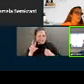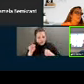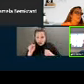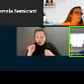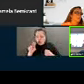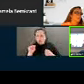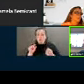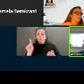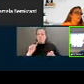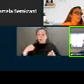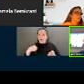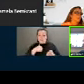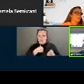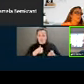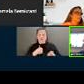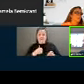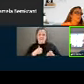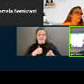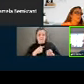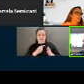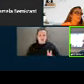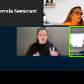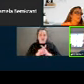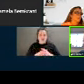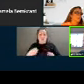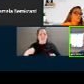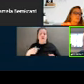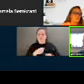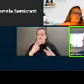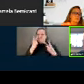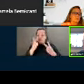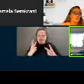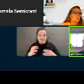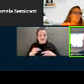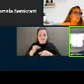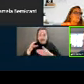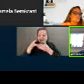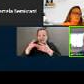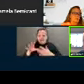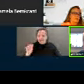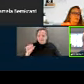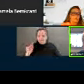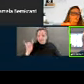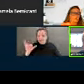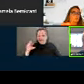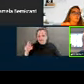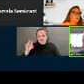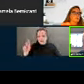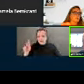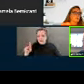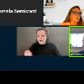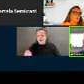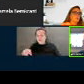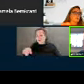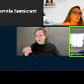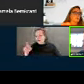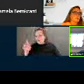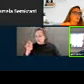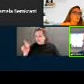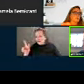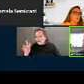in. I have seen faith leaders like at Sandy Hook, Reverend Matthew Krebin and Monsignor Weiss